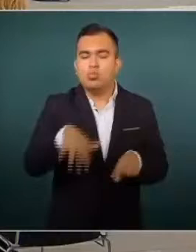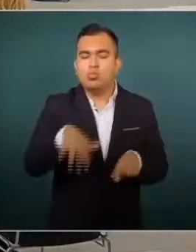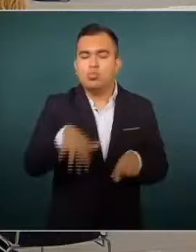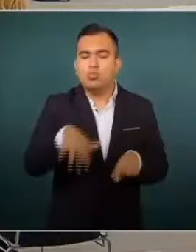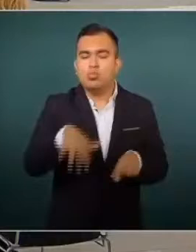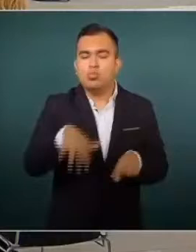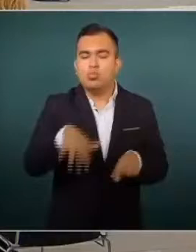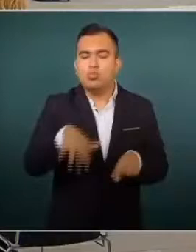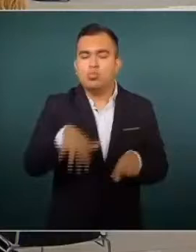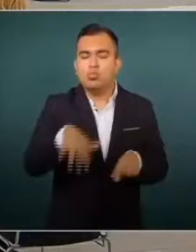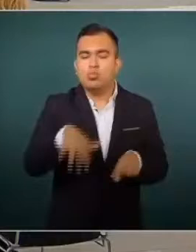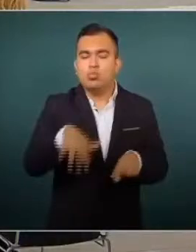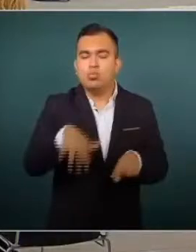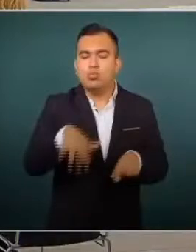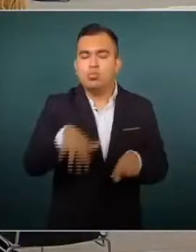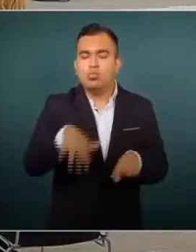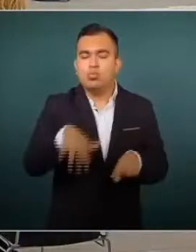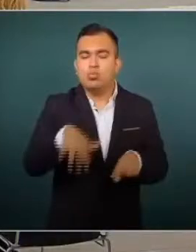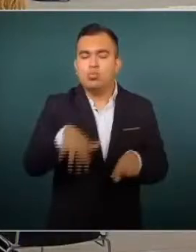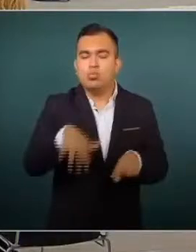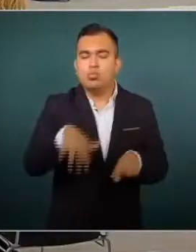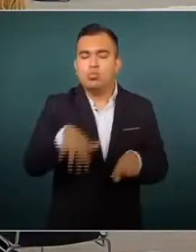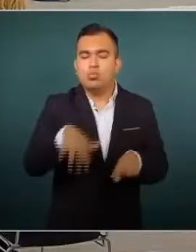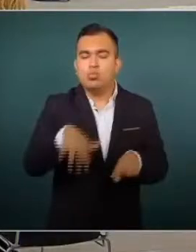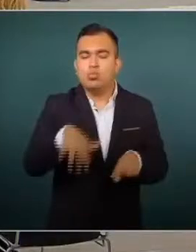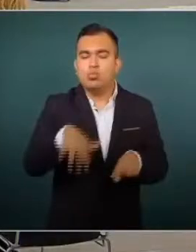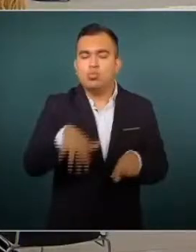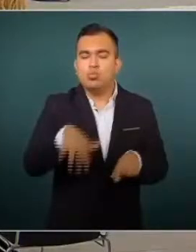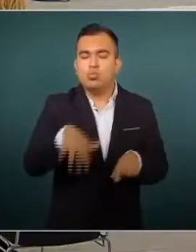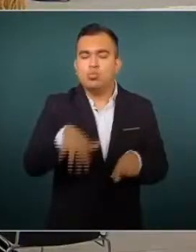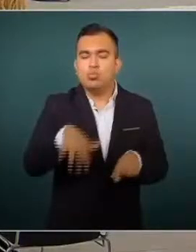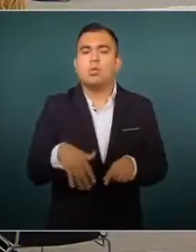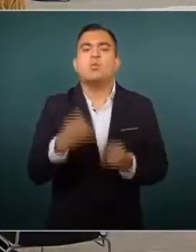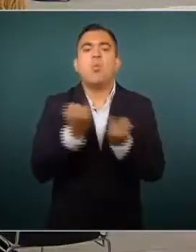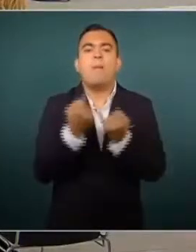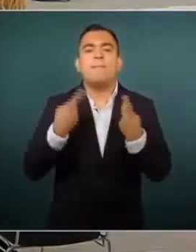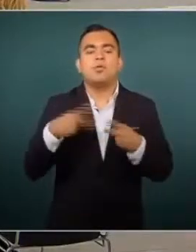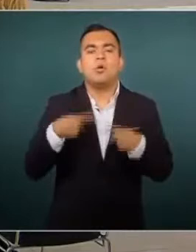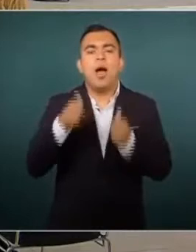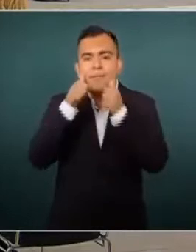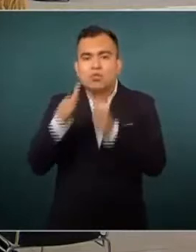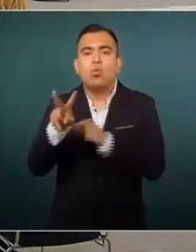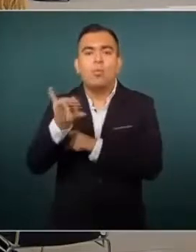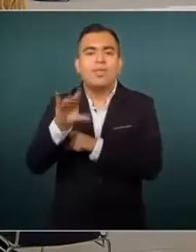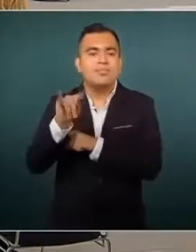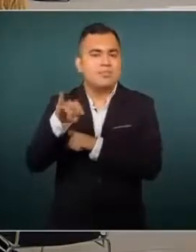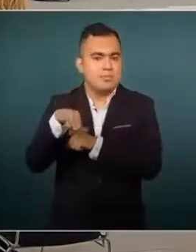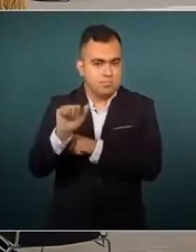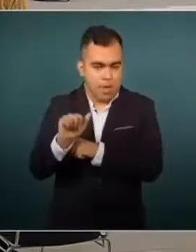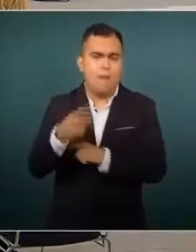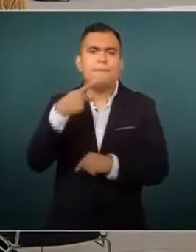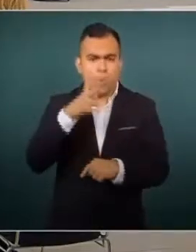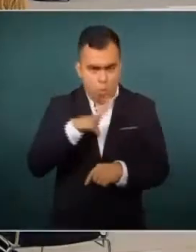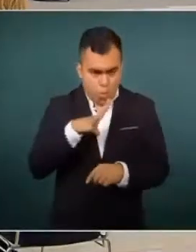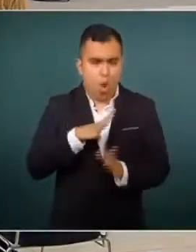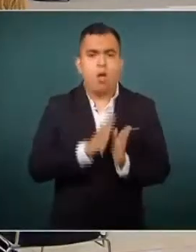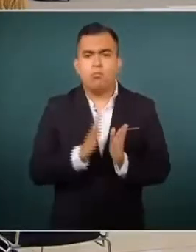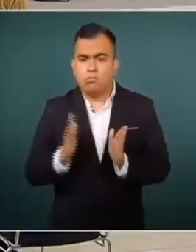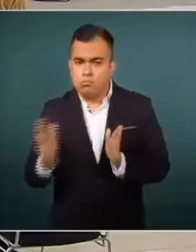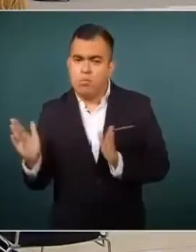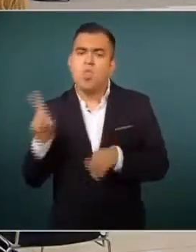they've really put a lot of work into it, and they're doing pretty good, it looks like. Pero hay una agenda de trabajo ahí